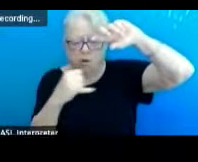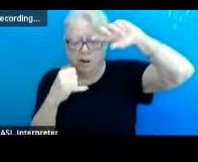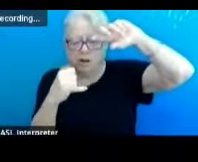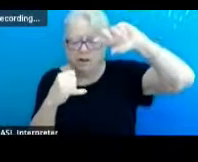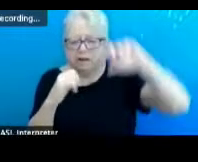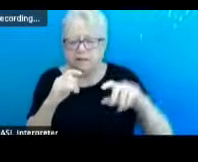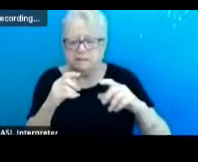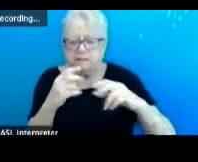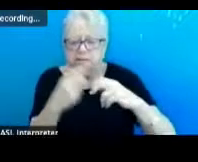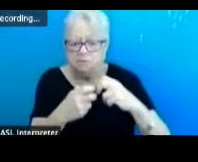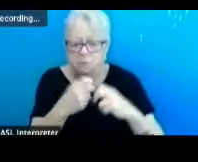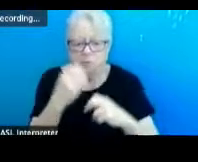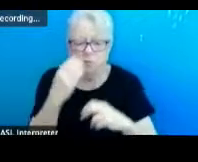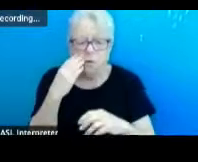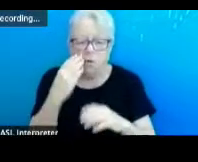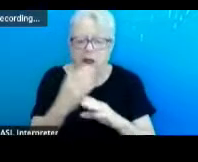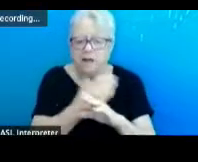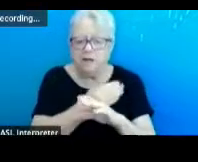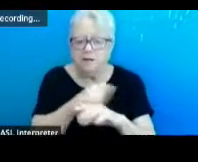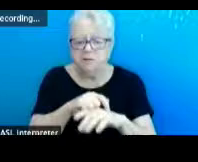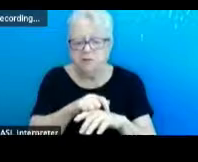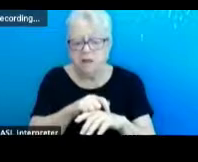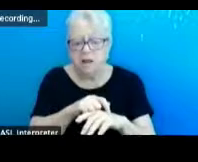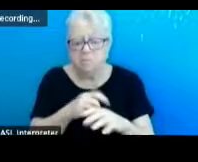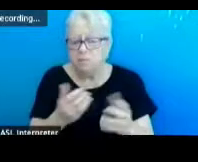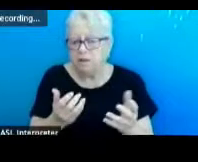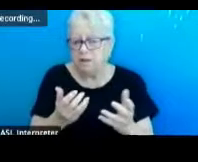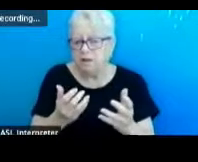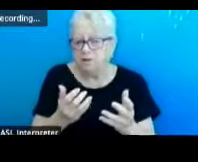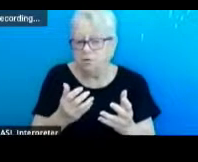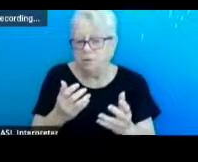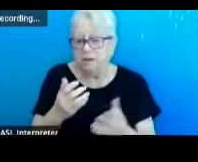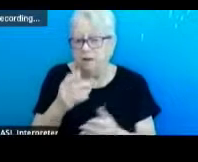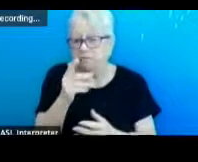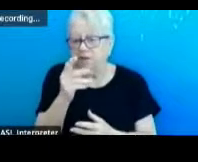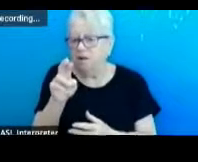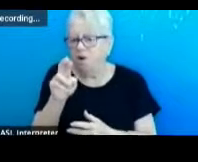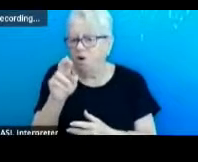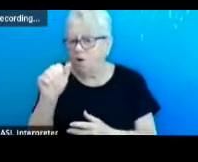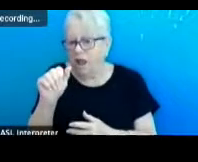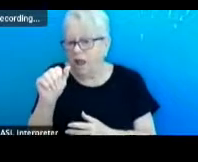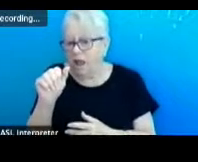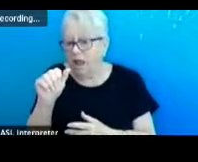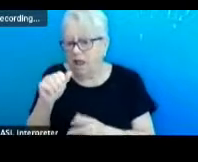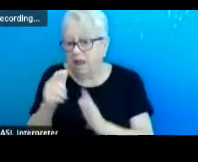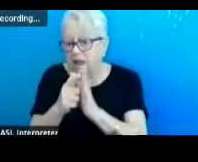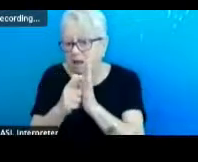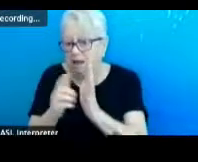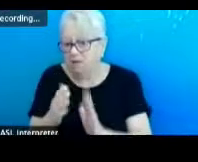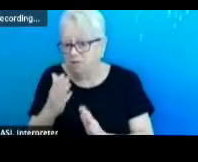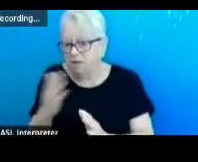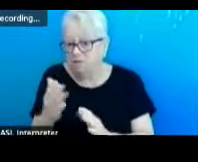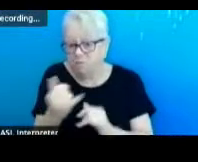know in advance, oh, well, we won't need our VRA counsel there but for the last 30